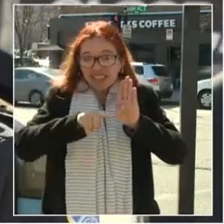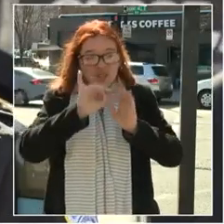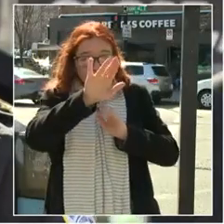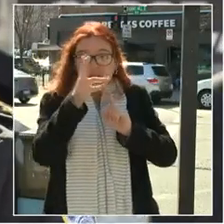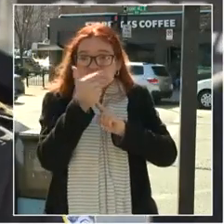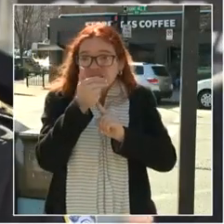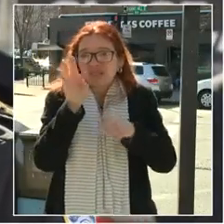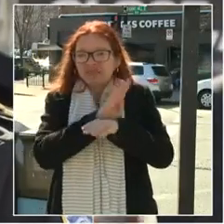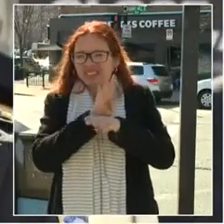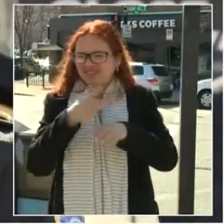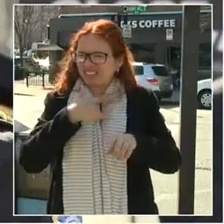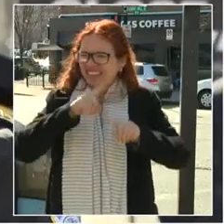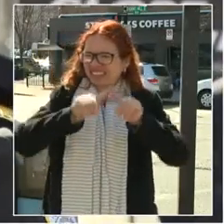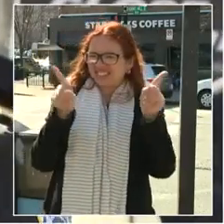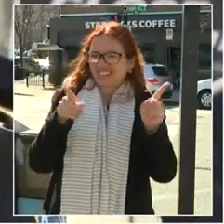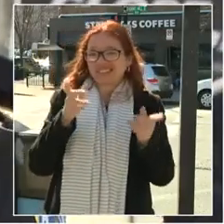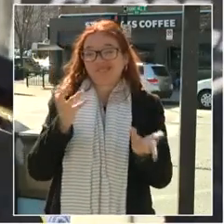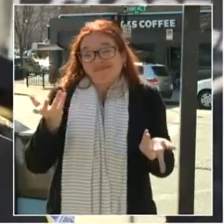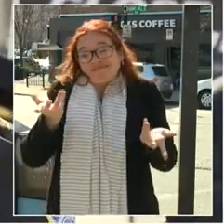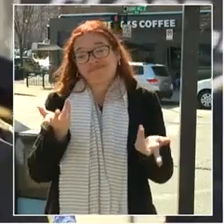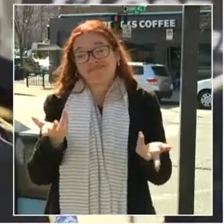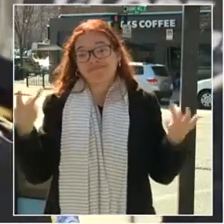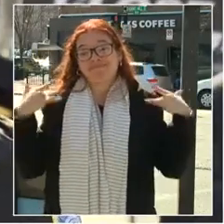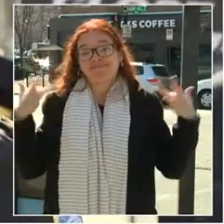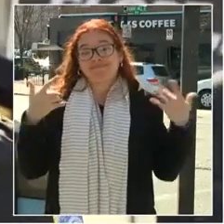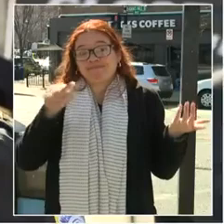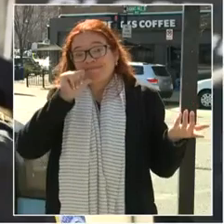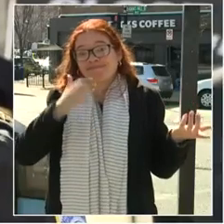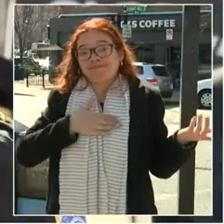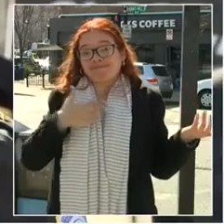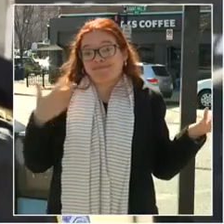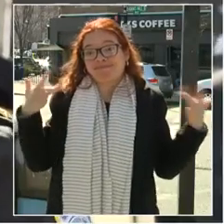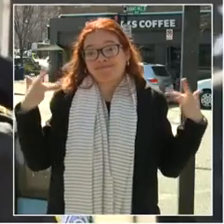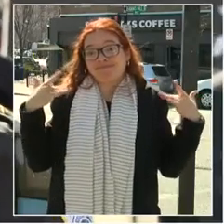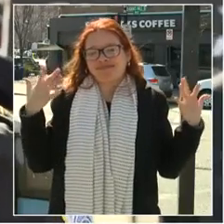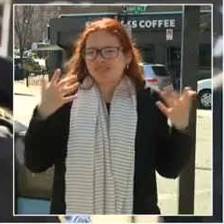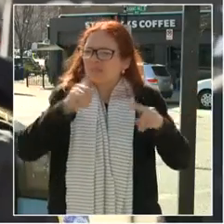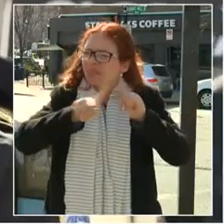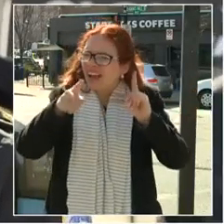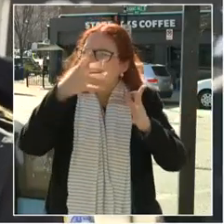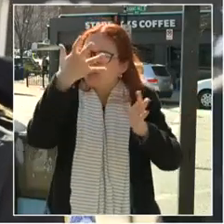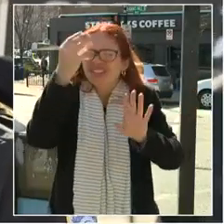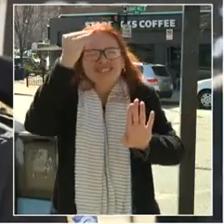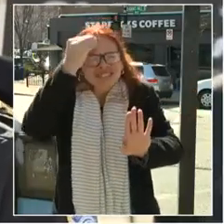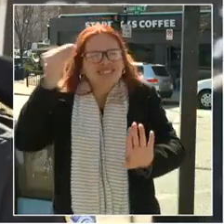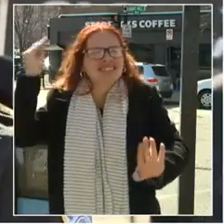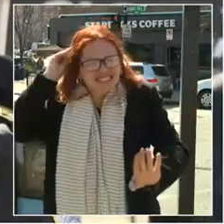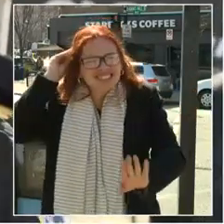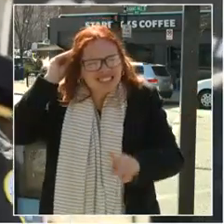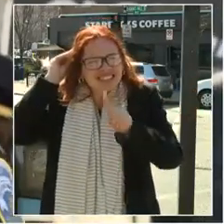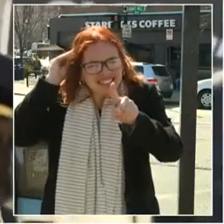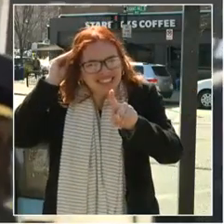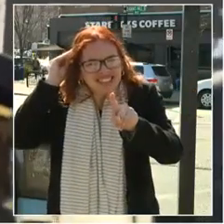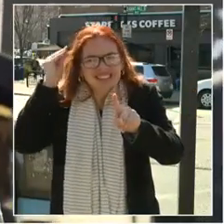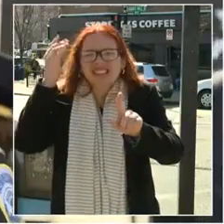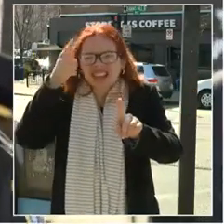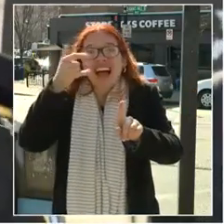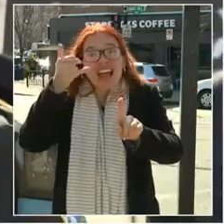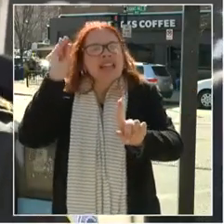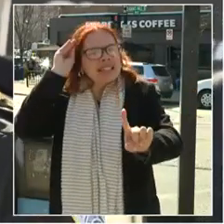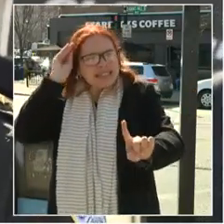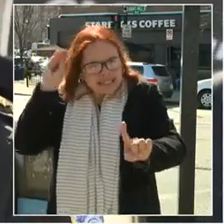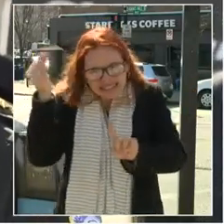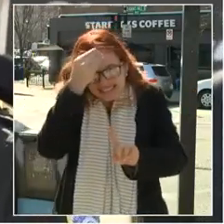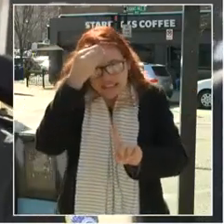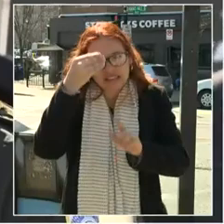it happening someplace else. So first and foremost, we got to keep that in mind. The second thing that I would say is that public safety is not